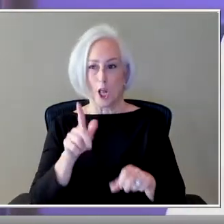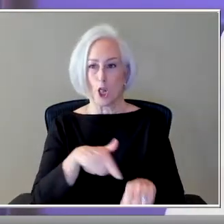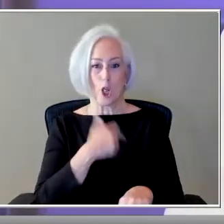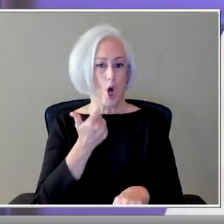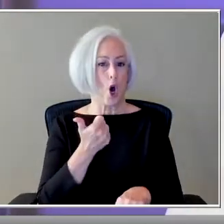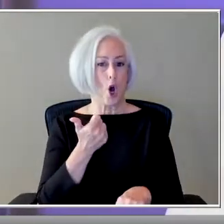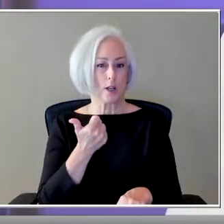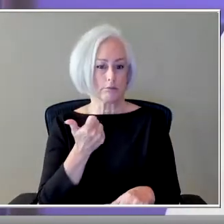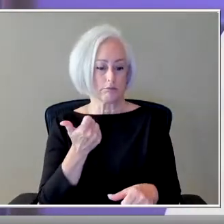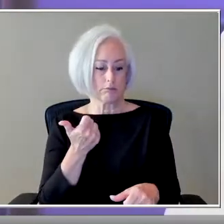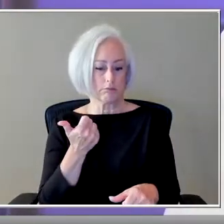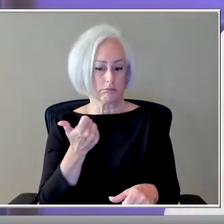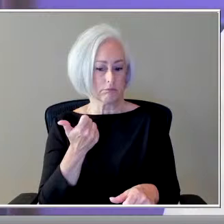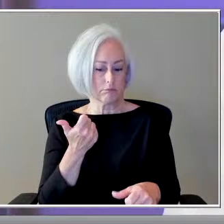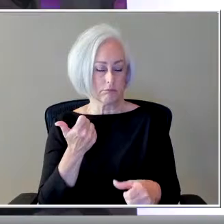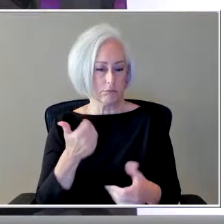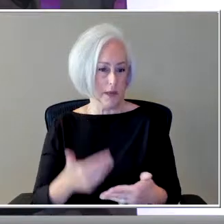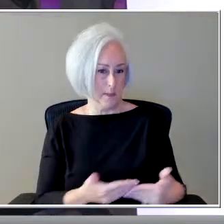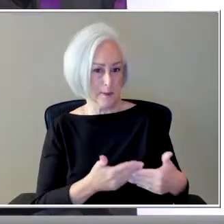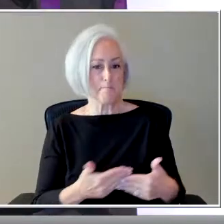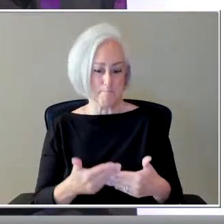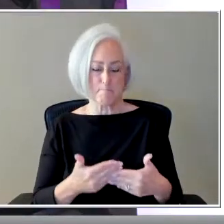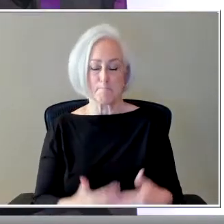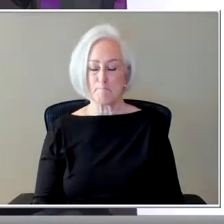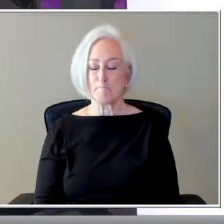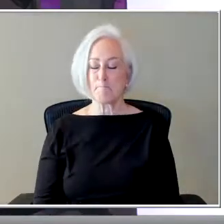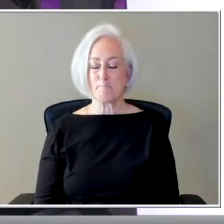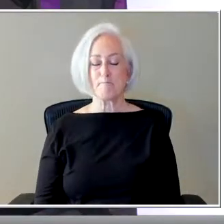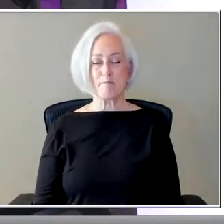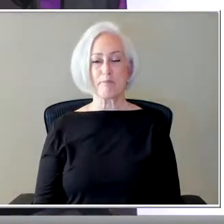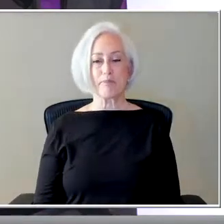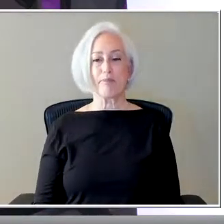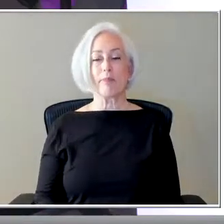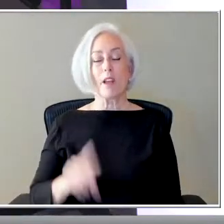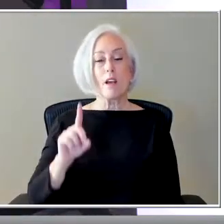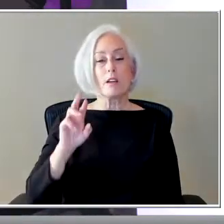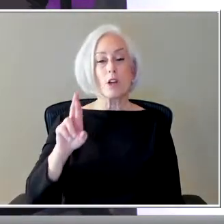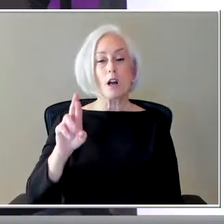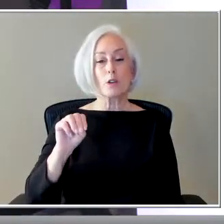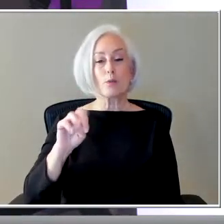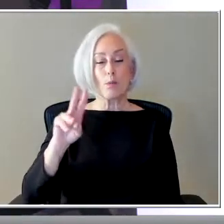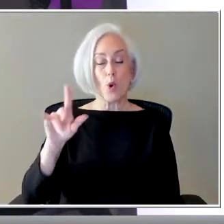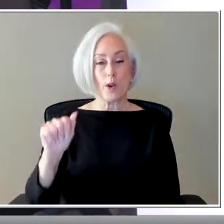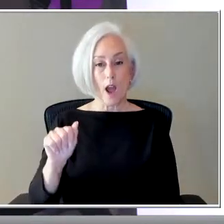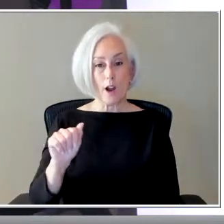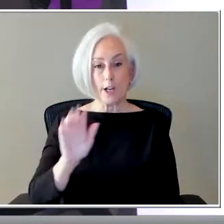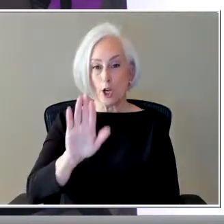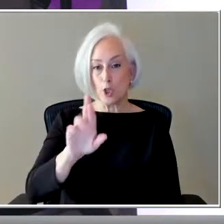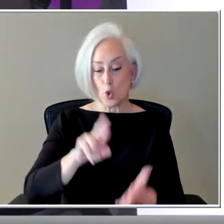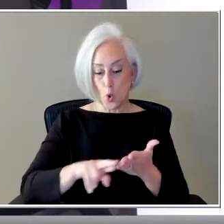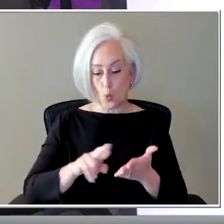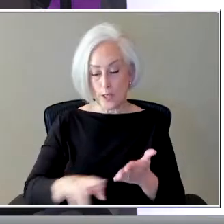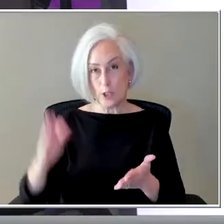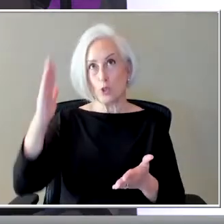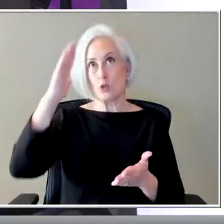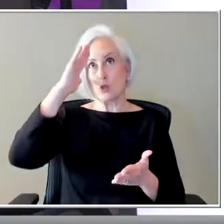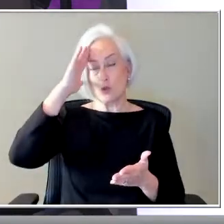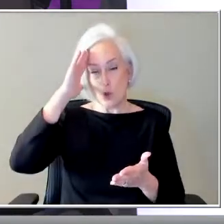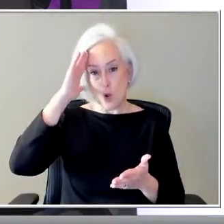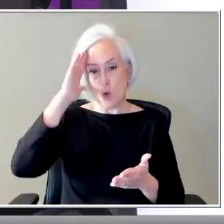well-being of the child. Dr. Moriarty, the research that led you to know this would help women